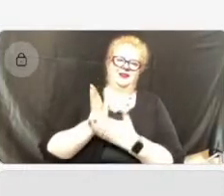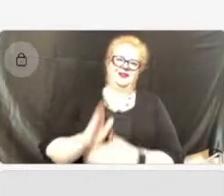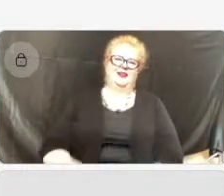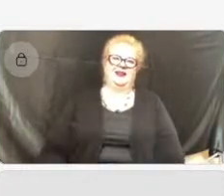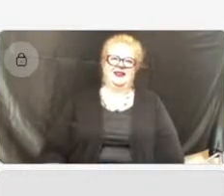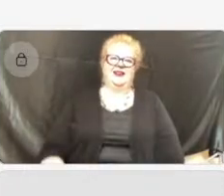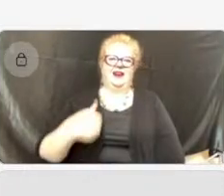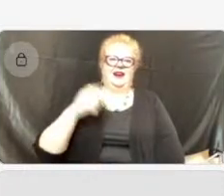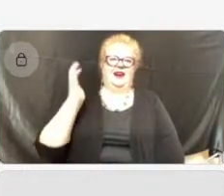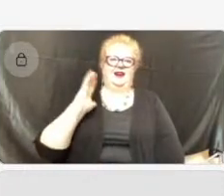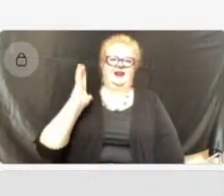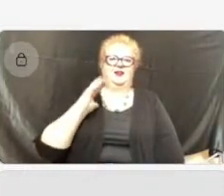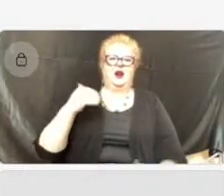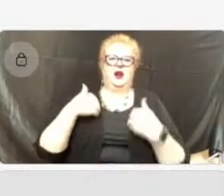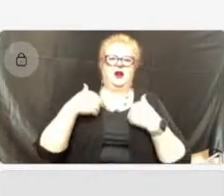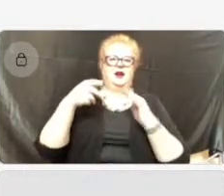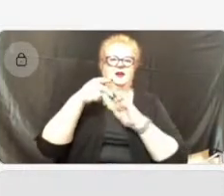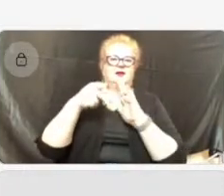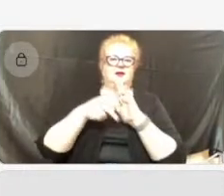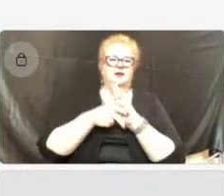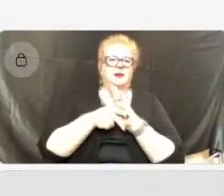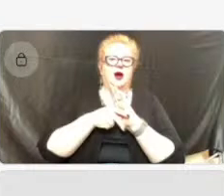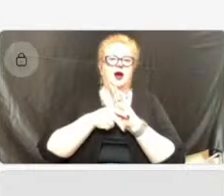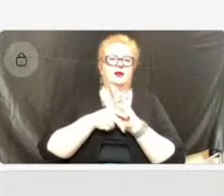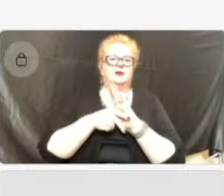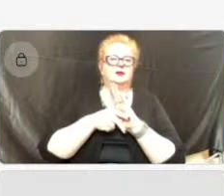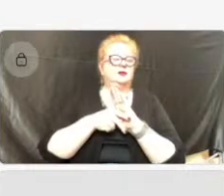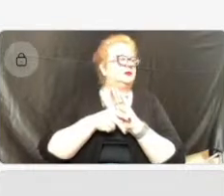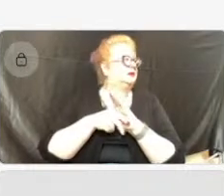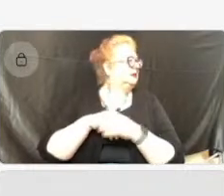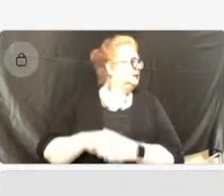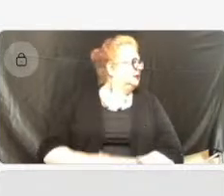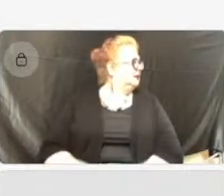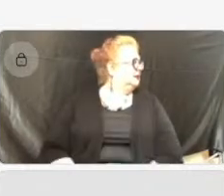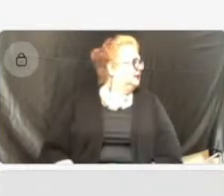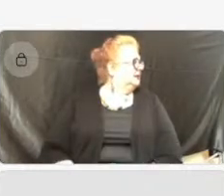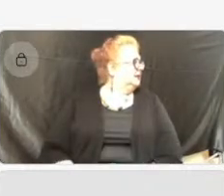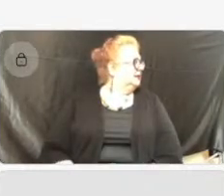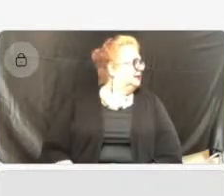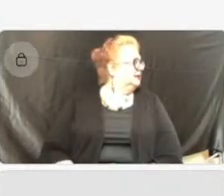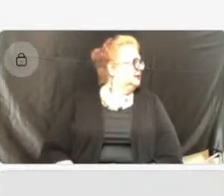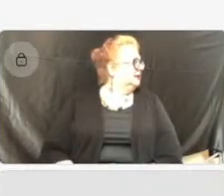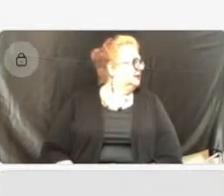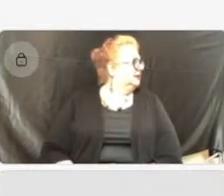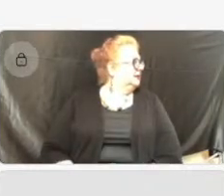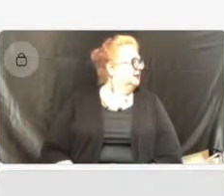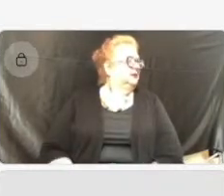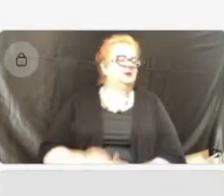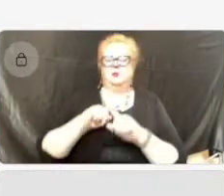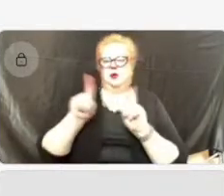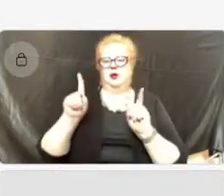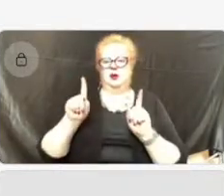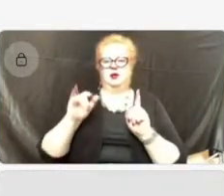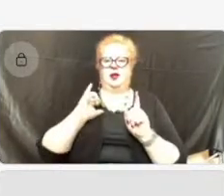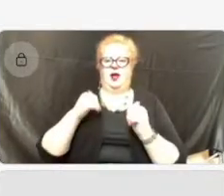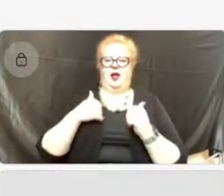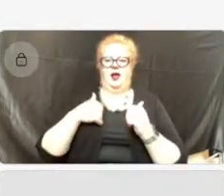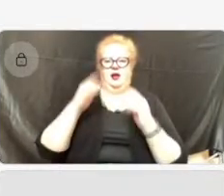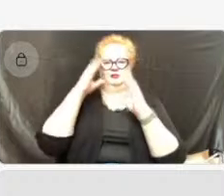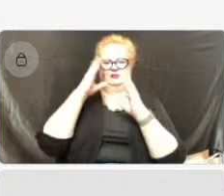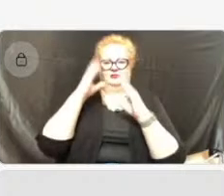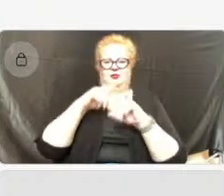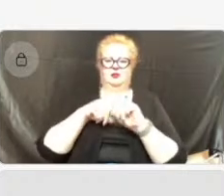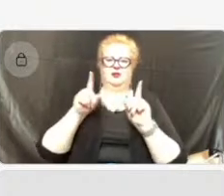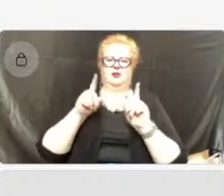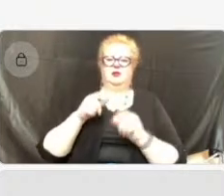I used to have a policy, if a guy knew me, and I got in trouble doing this a time or two, I wouldn't